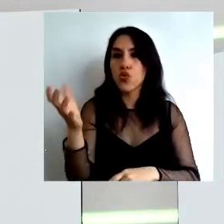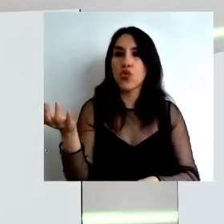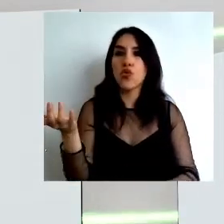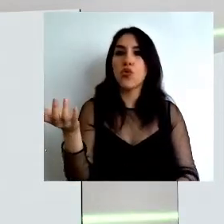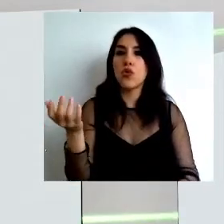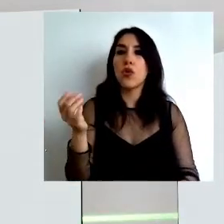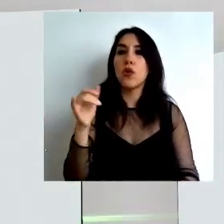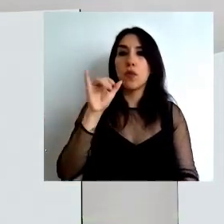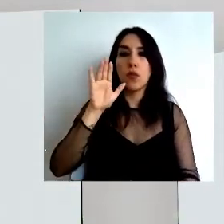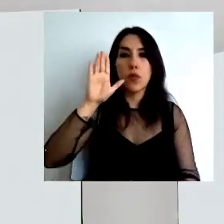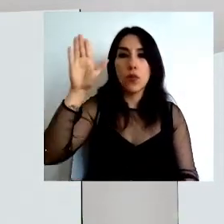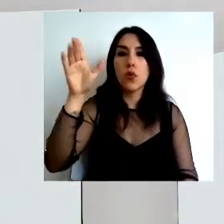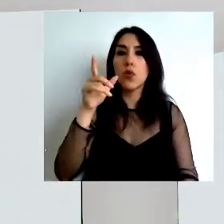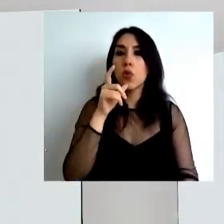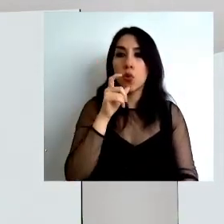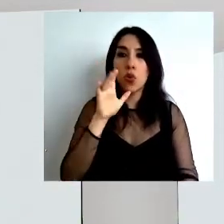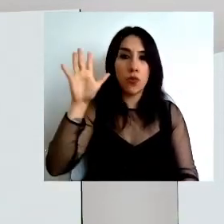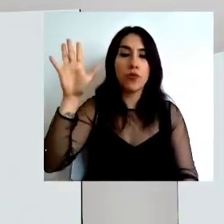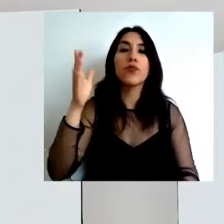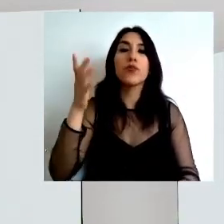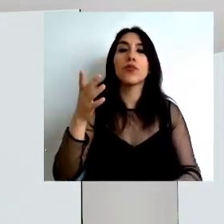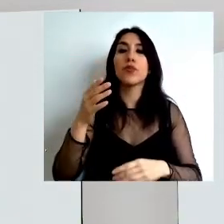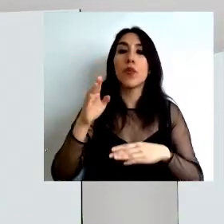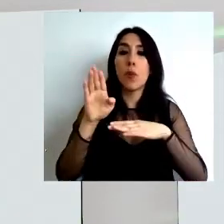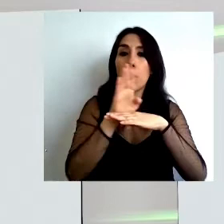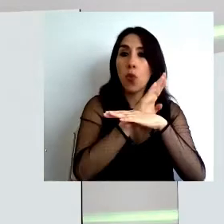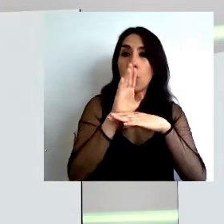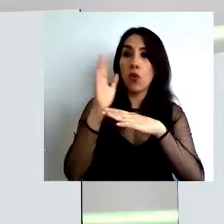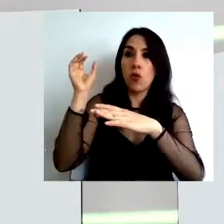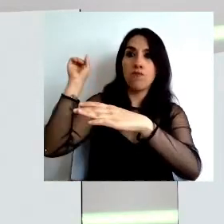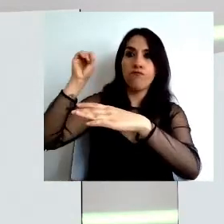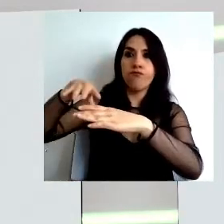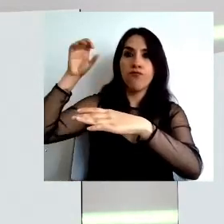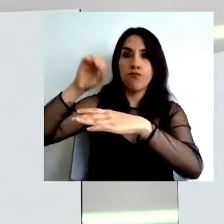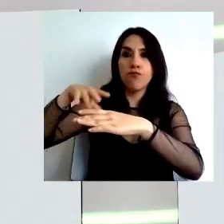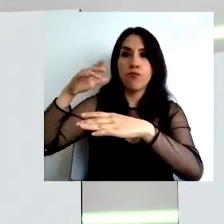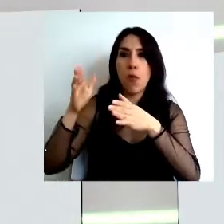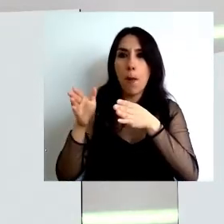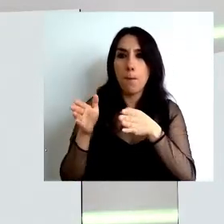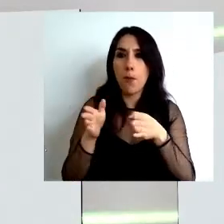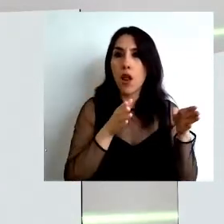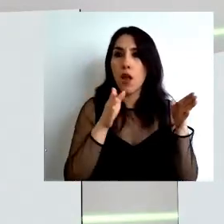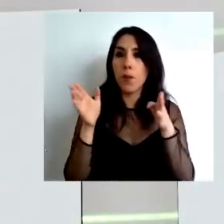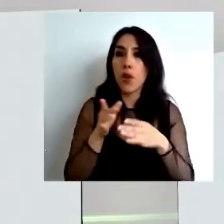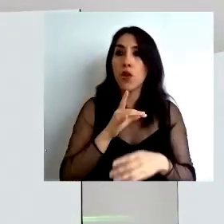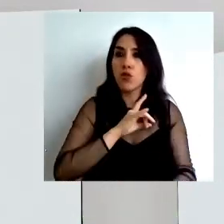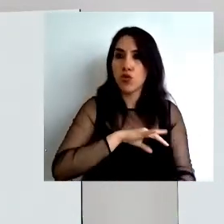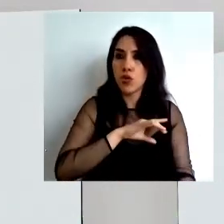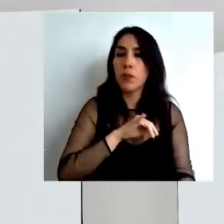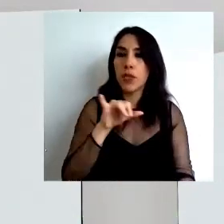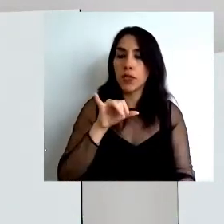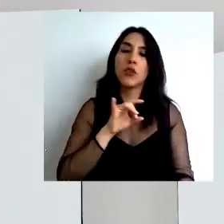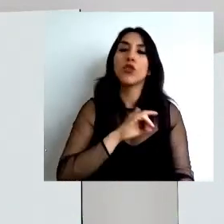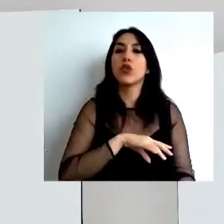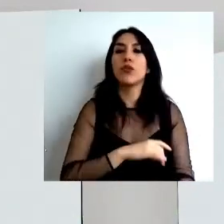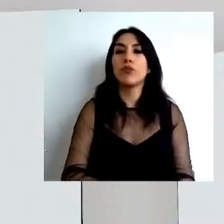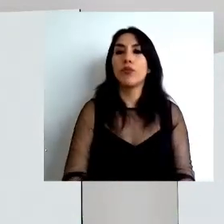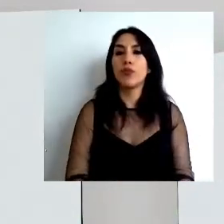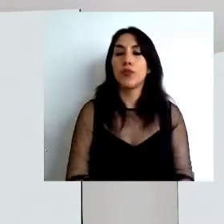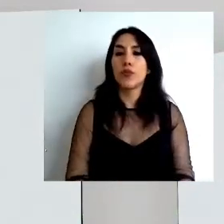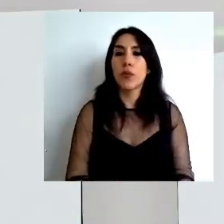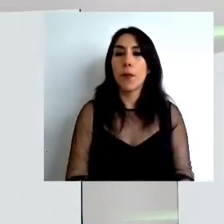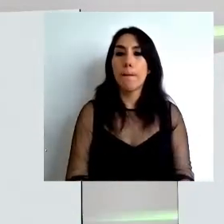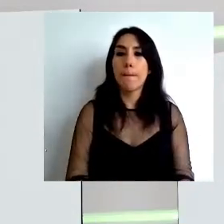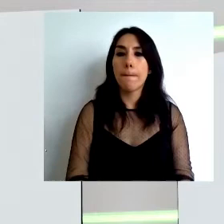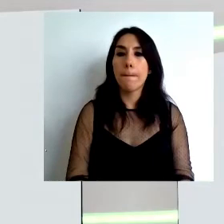Productividad in Chile, and many more. Several of our program alumni will be presenting later